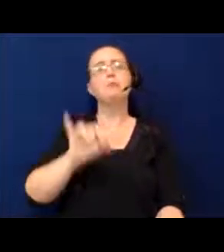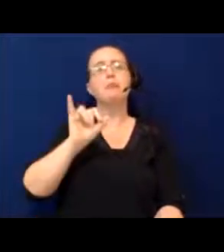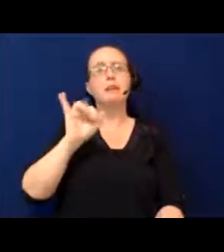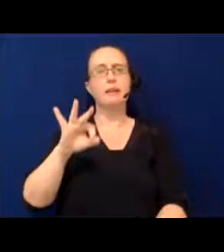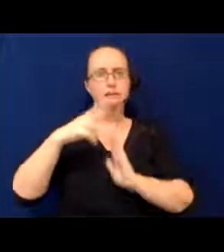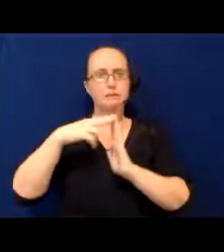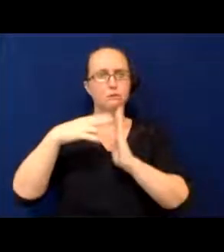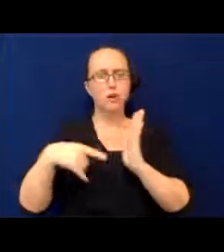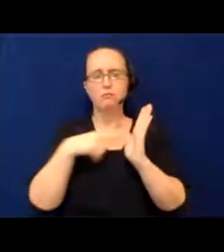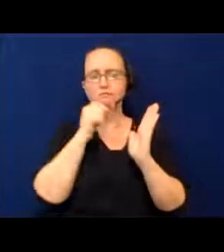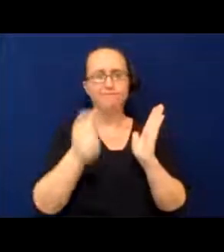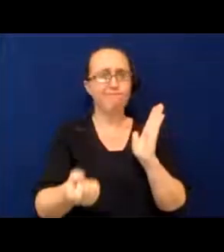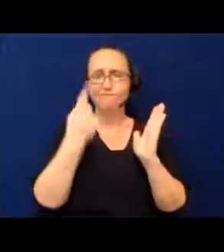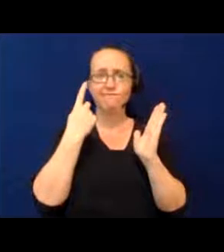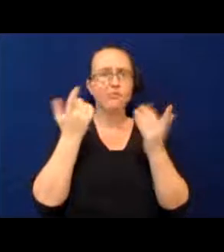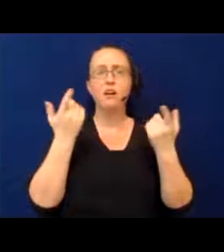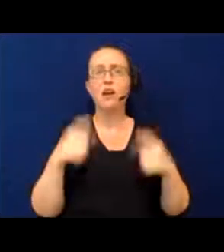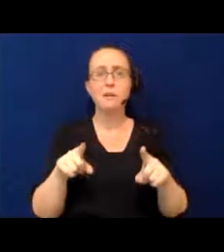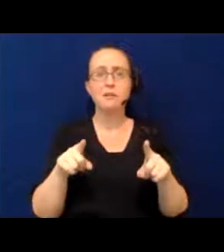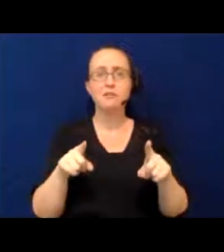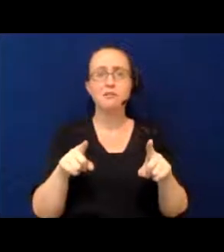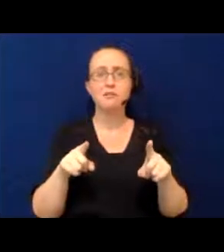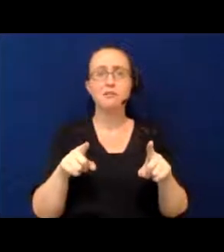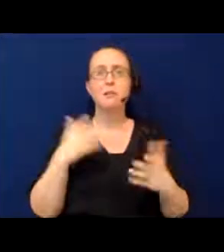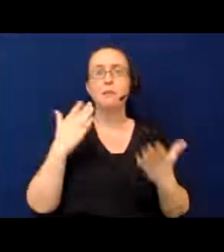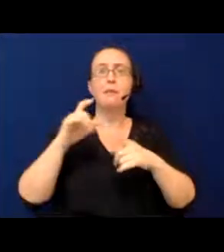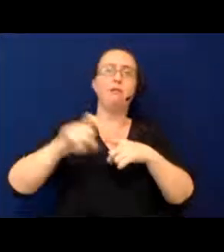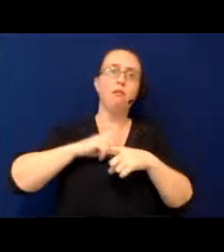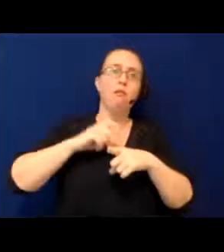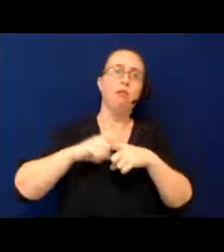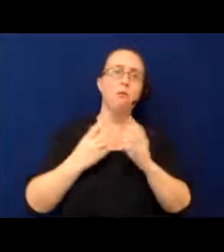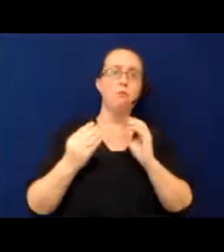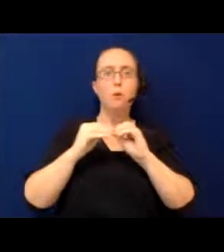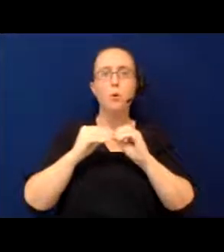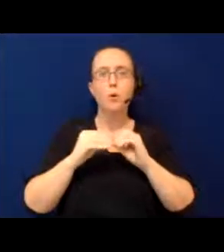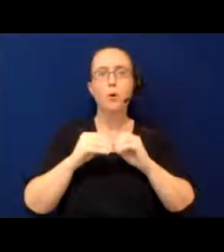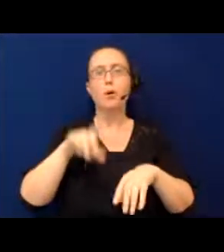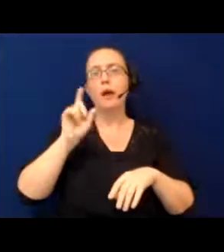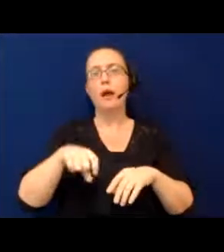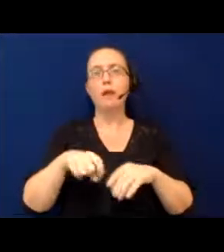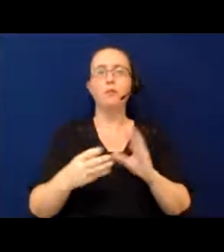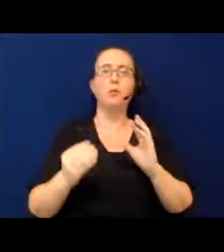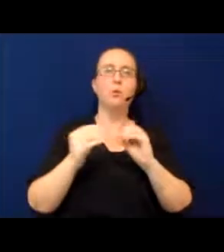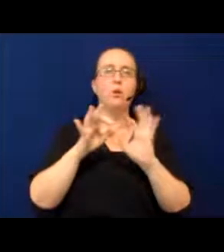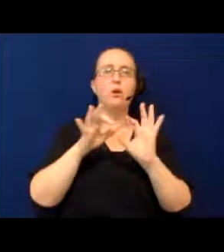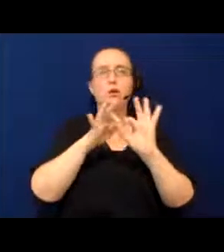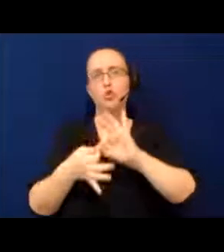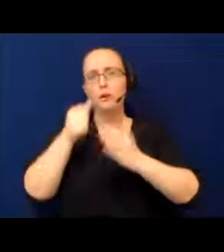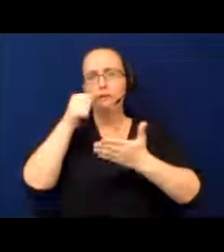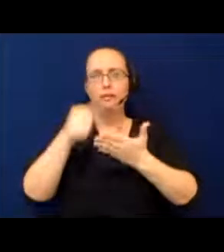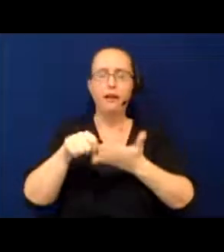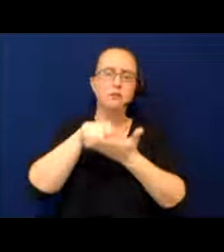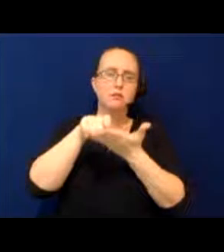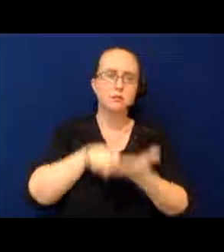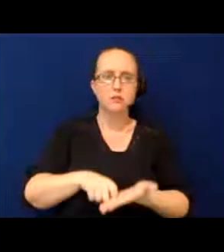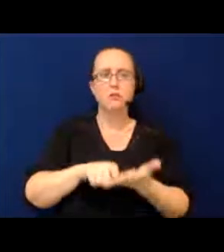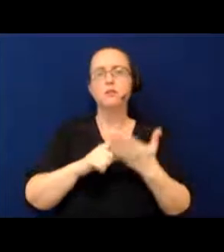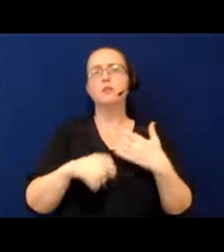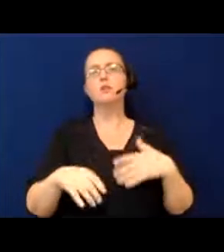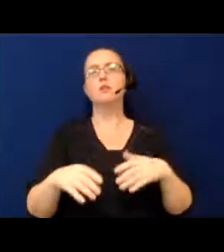understand? Well, we might have higher call volume. We might have to write additional interpretive letters. We might have to write